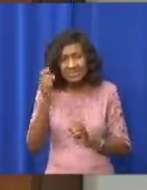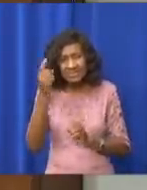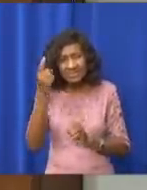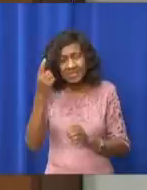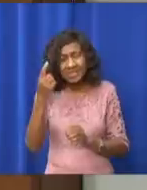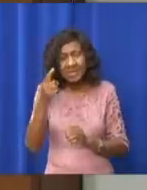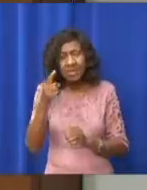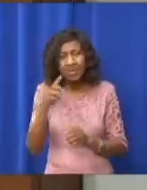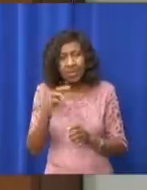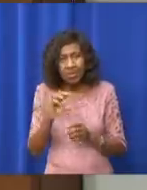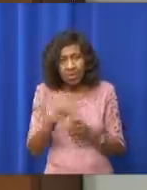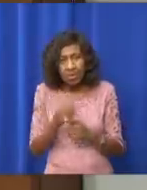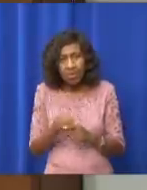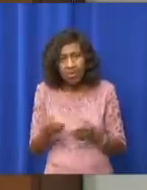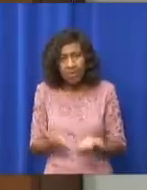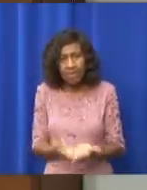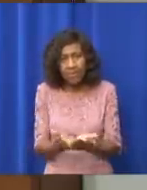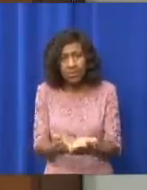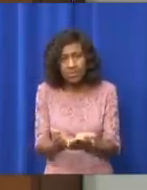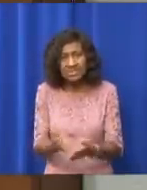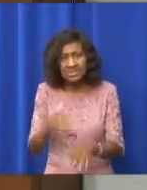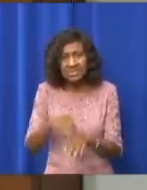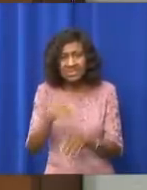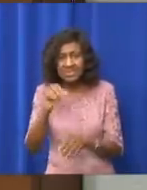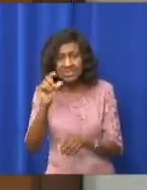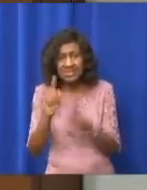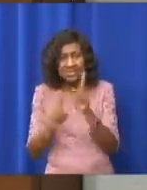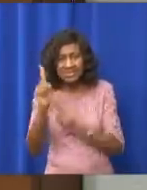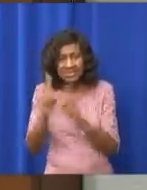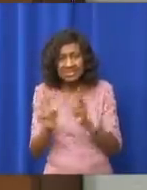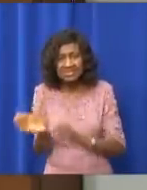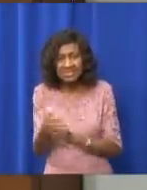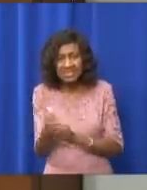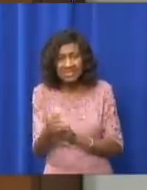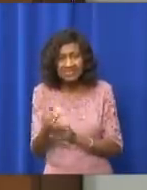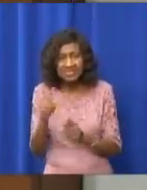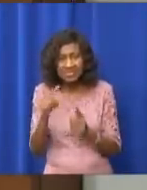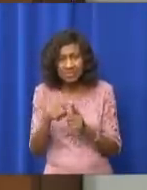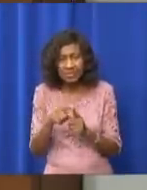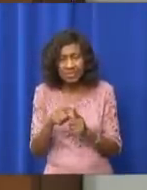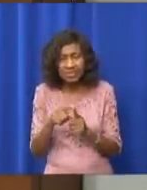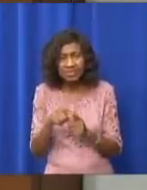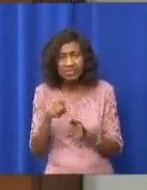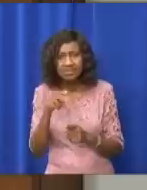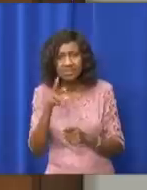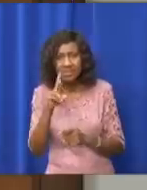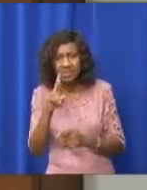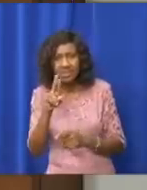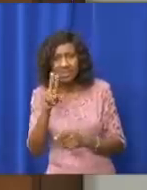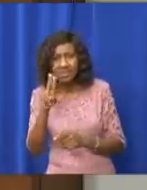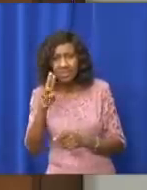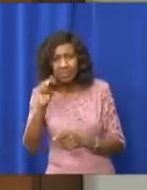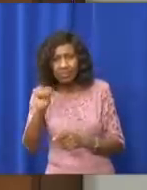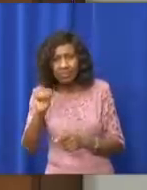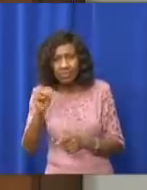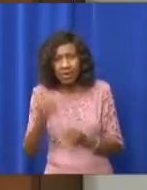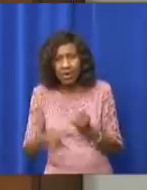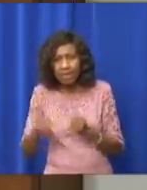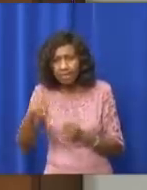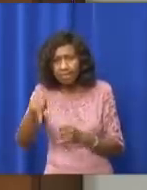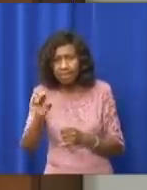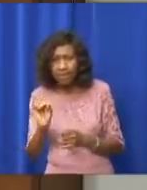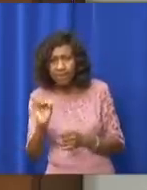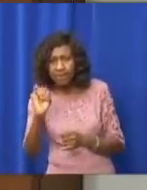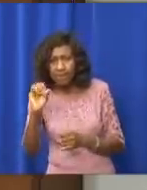following locations: Starfish Point, Rum Point and Sandbar. This means that a person may not anchor any